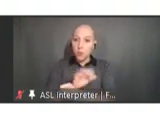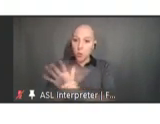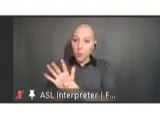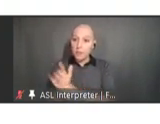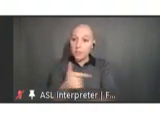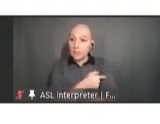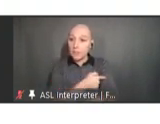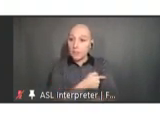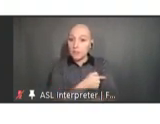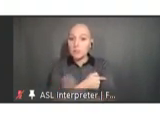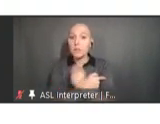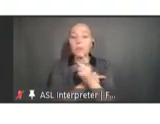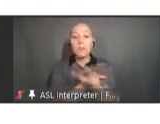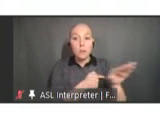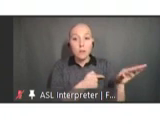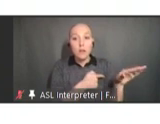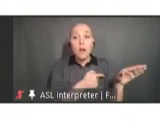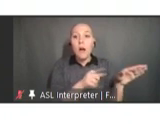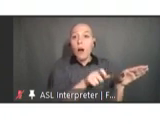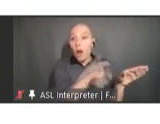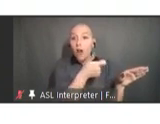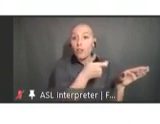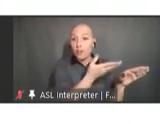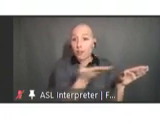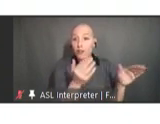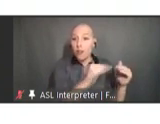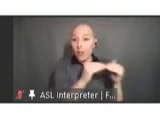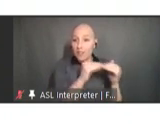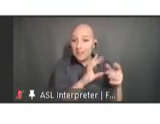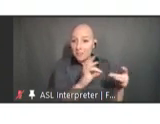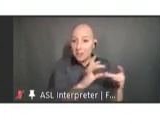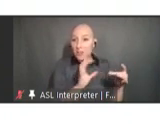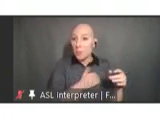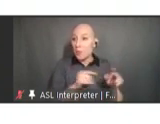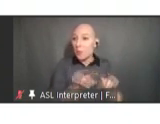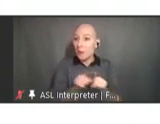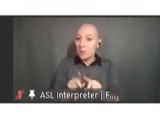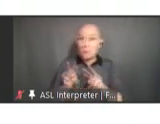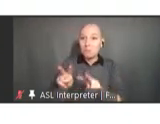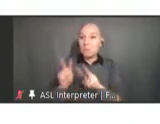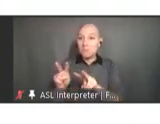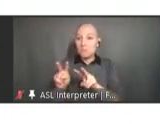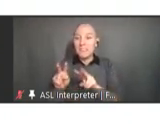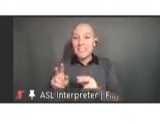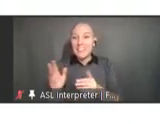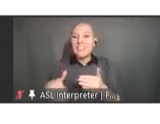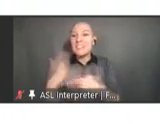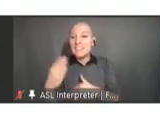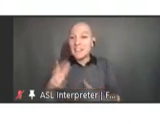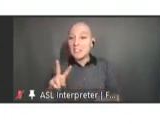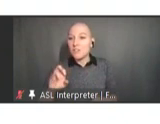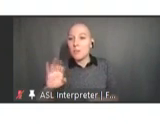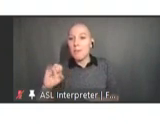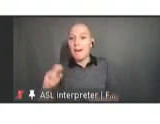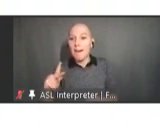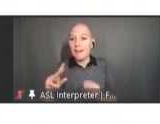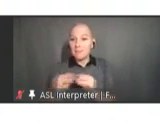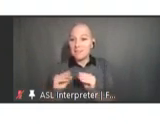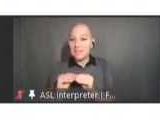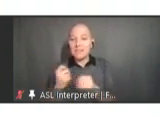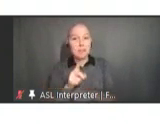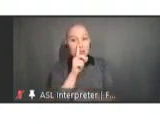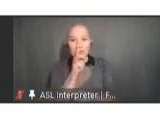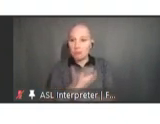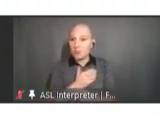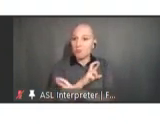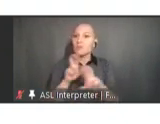colleagues, we are also preparing and standing by for the upcoming VRBPAC meeting when it is scheduled to make sure that we're ready to do our part